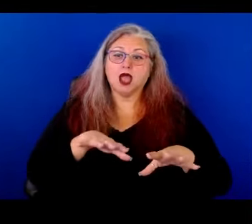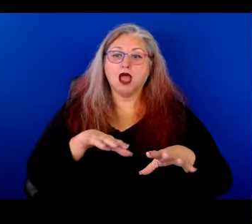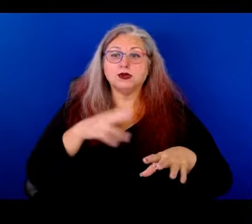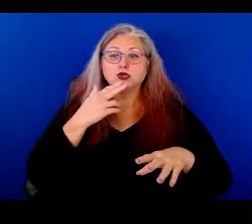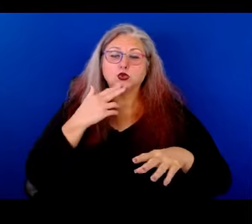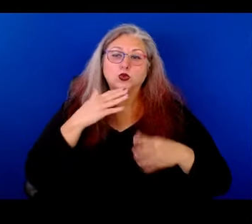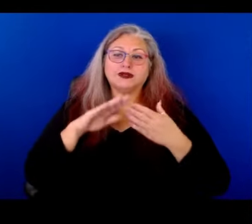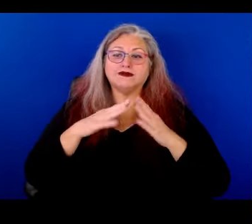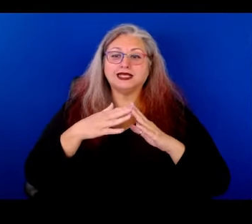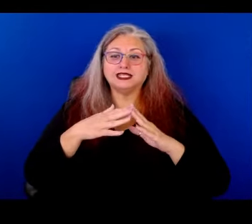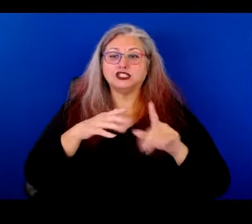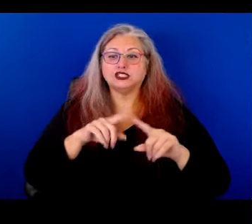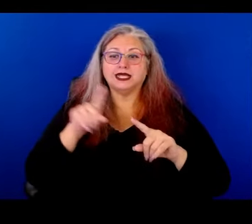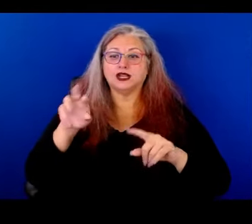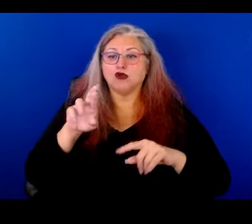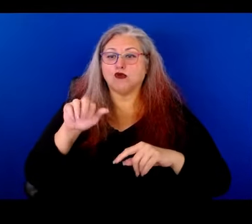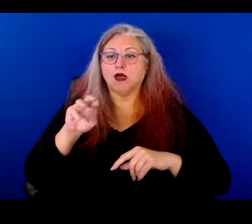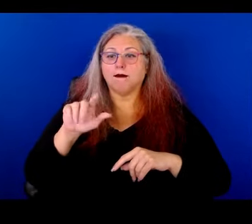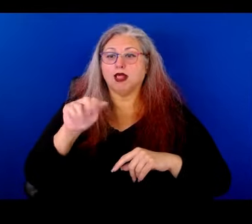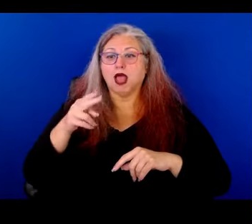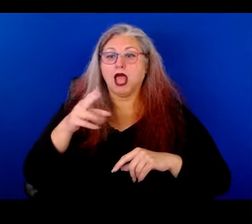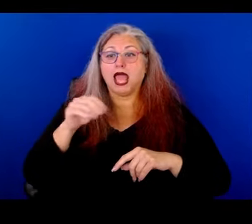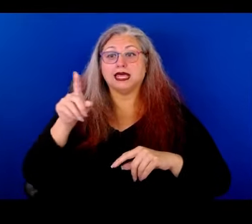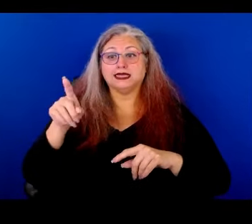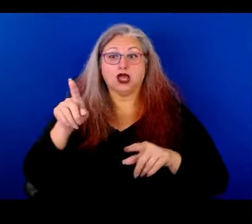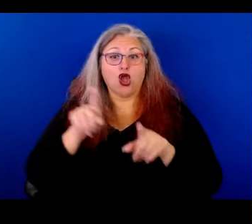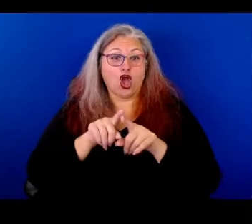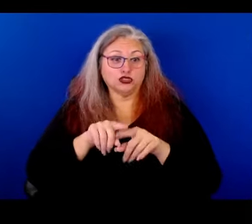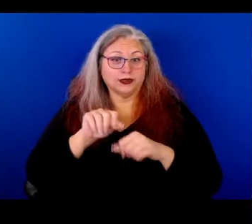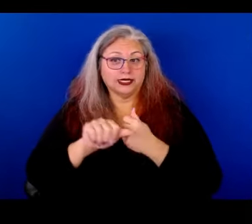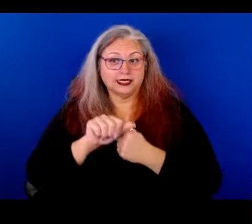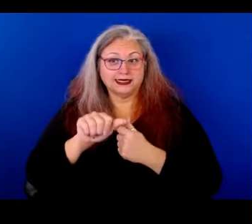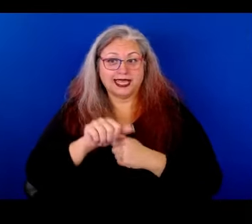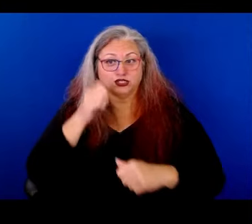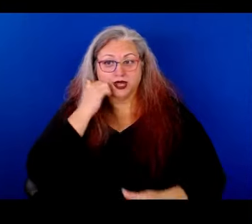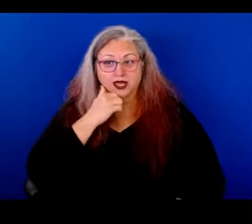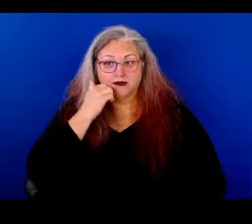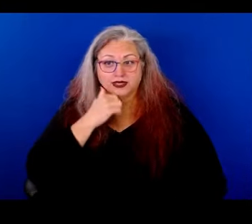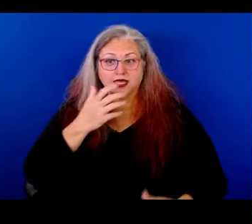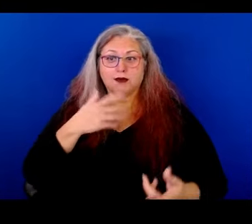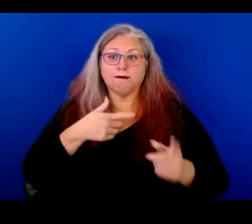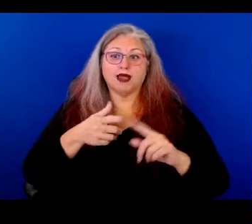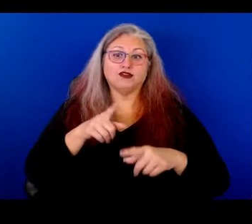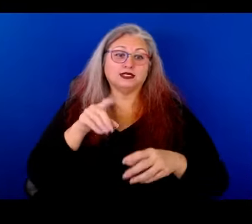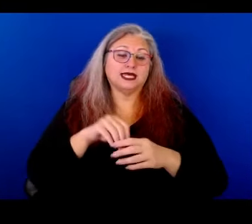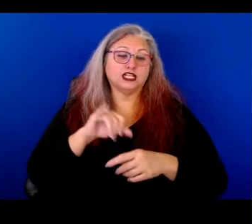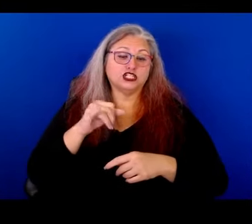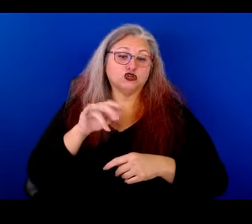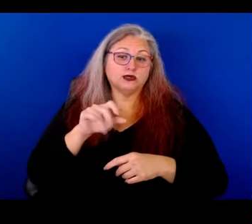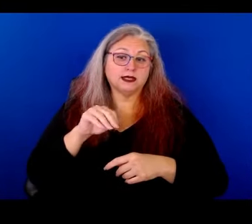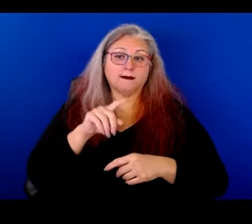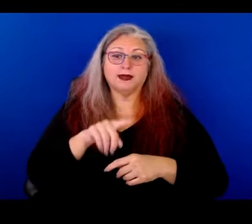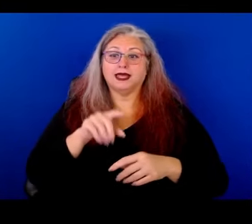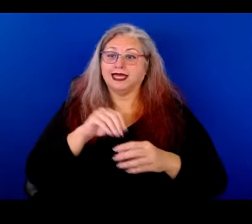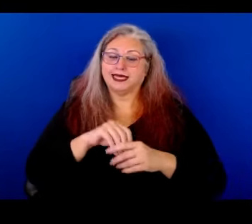posh, cute village outside of Ramallah and they're in mortal danger every day. And my friends who are in Jerusalem are in